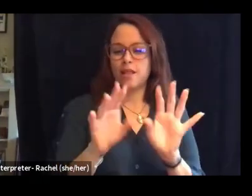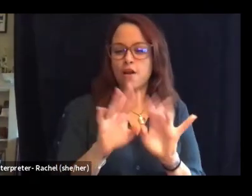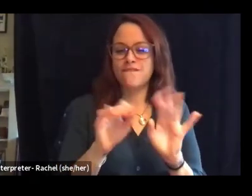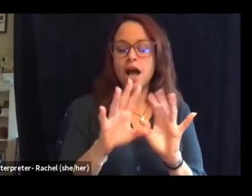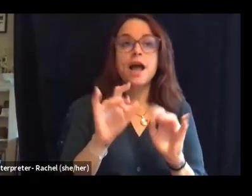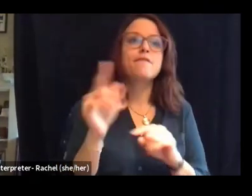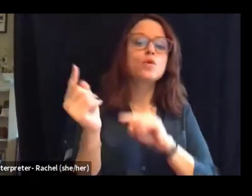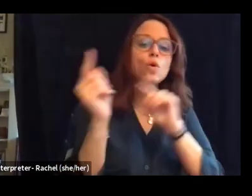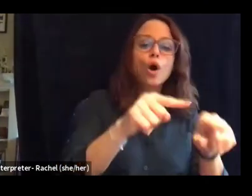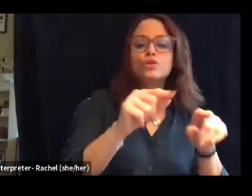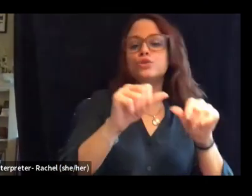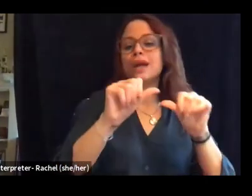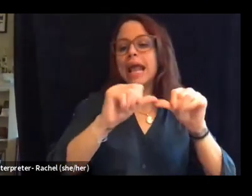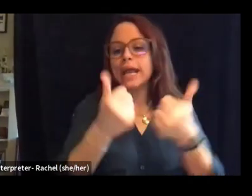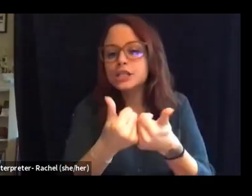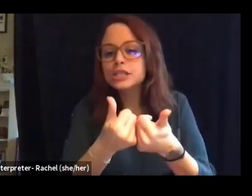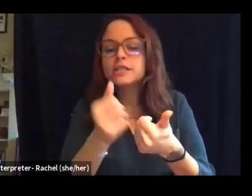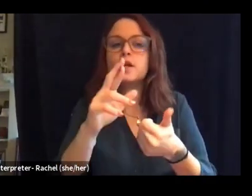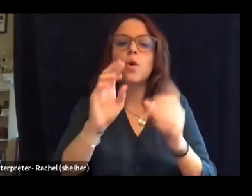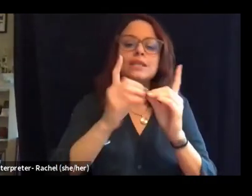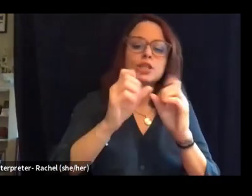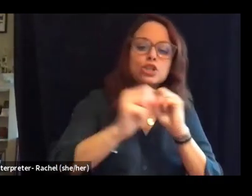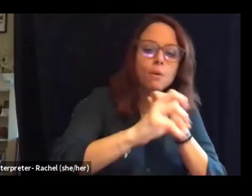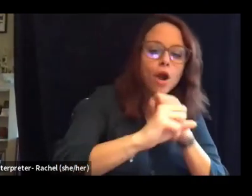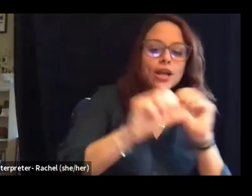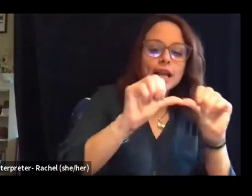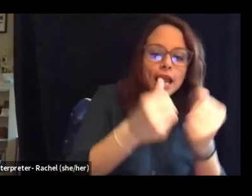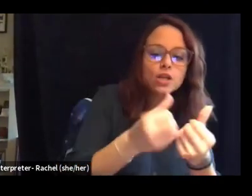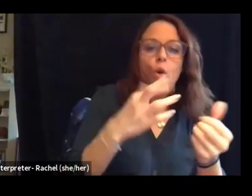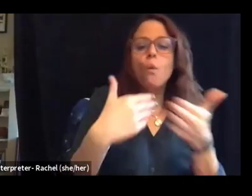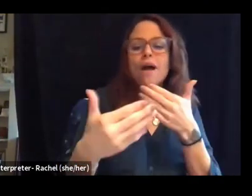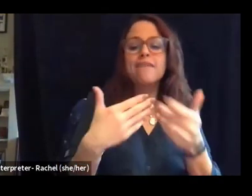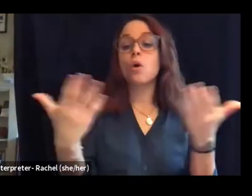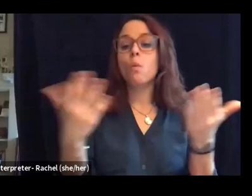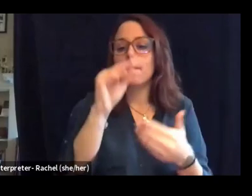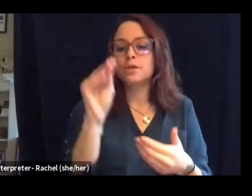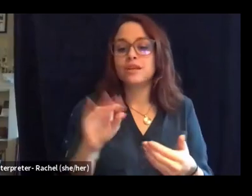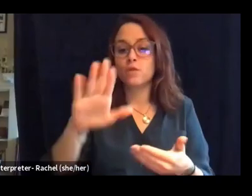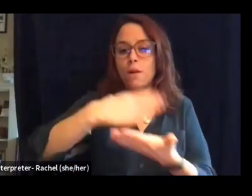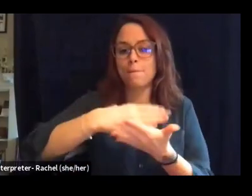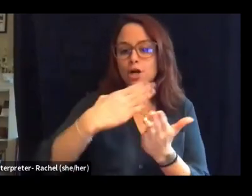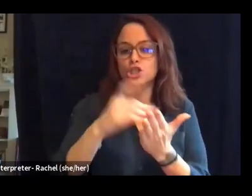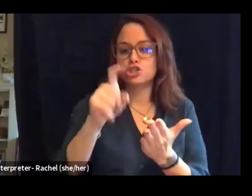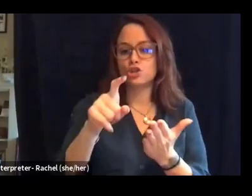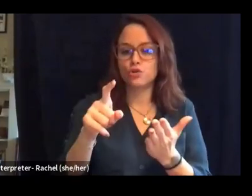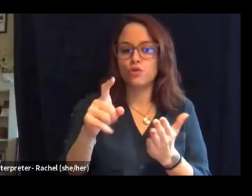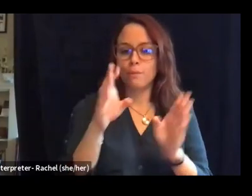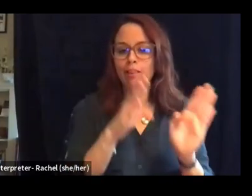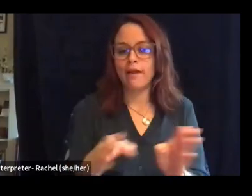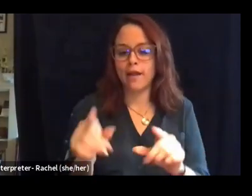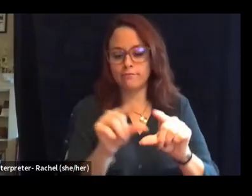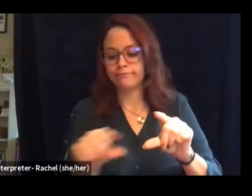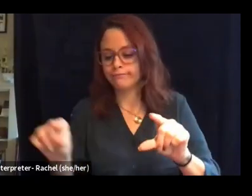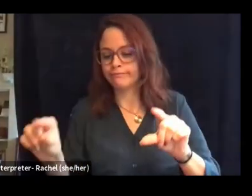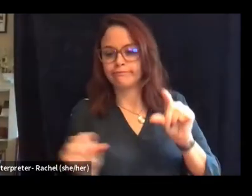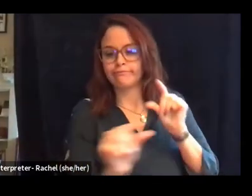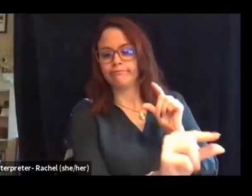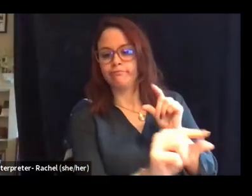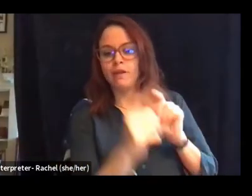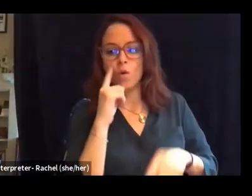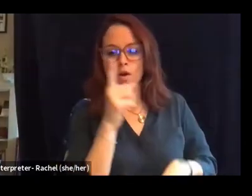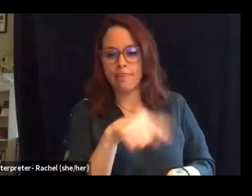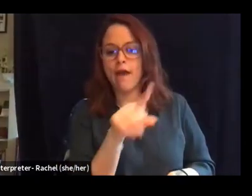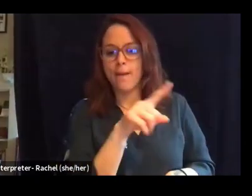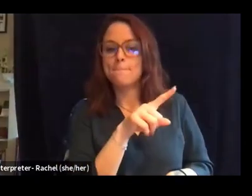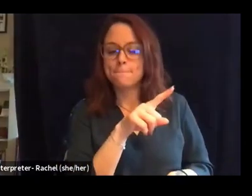agency or a digital marketing agency, what % of your budget should you plan on spending with an agency?